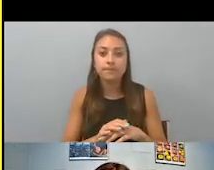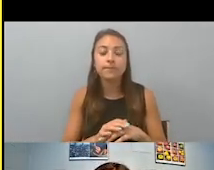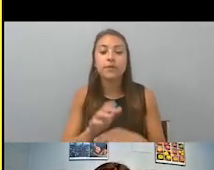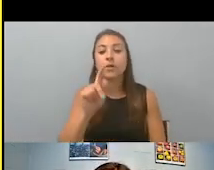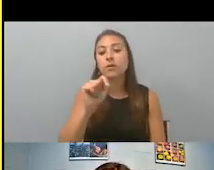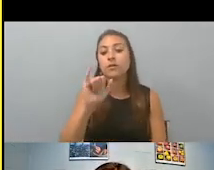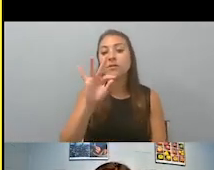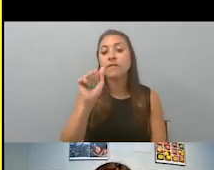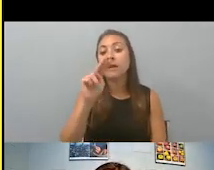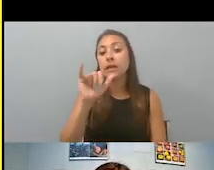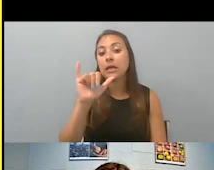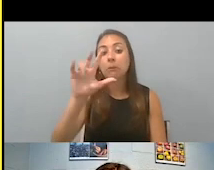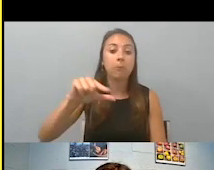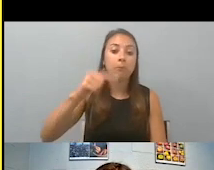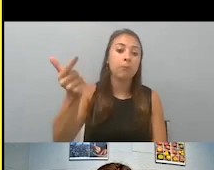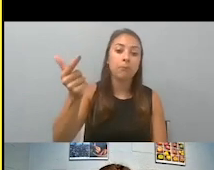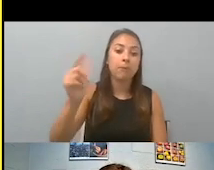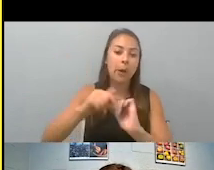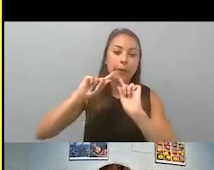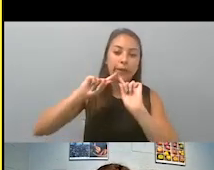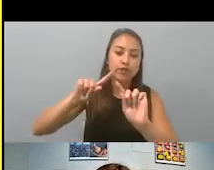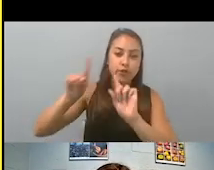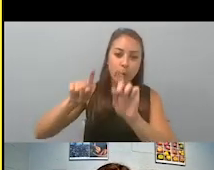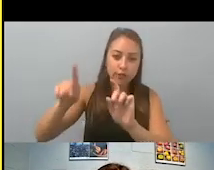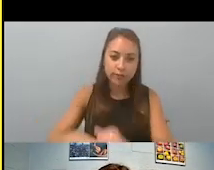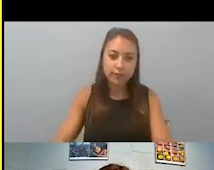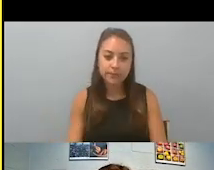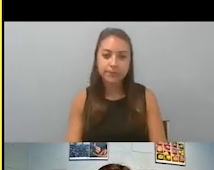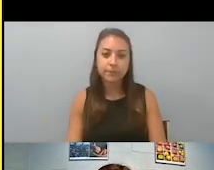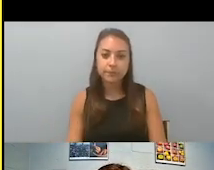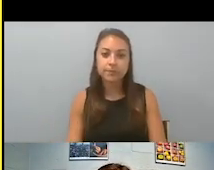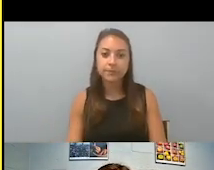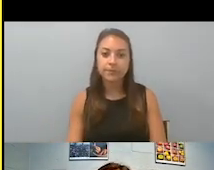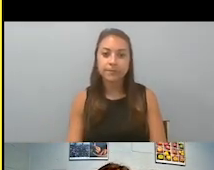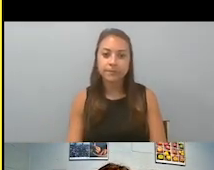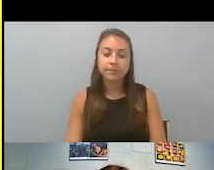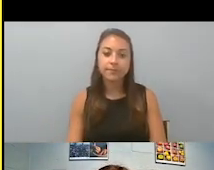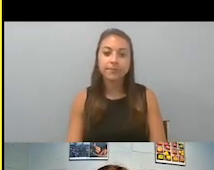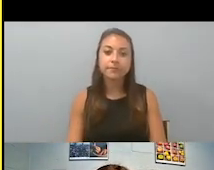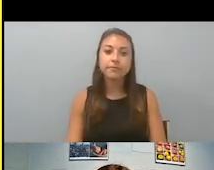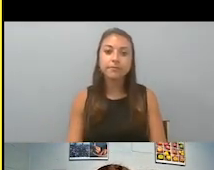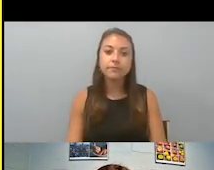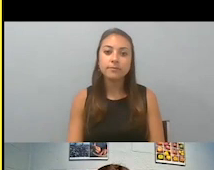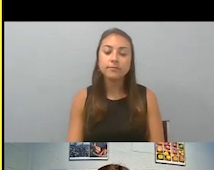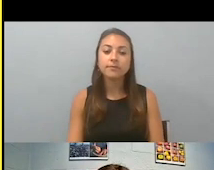Tiffany, however you feel is the best way to get about this, and we'll try to go over as many questions as we can. You'll see some contact information up